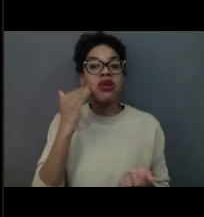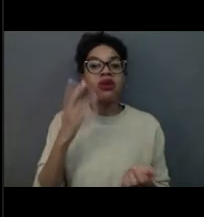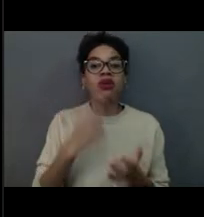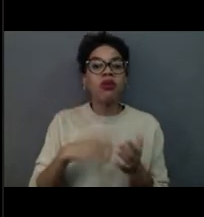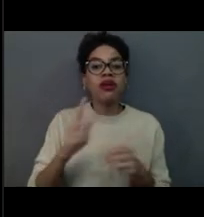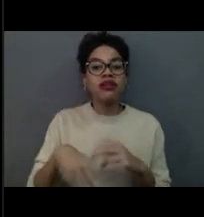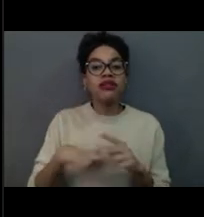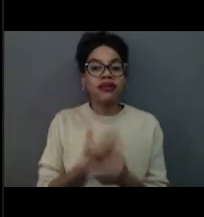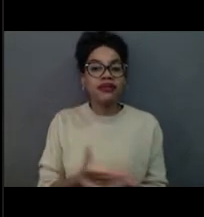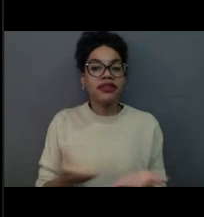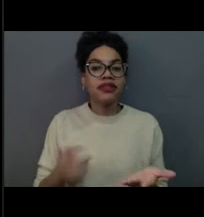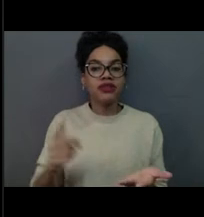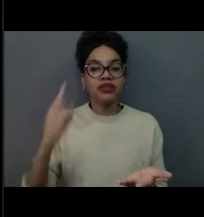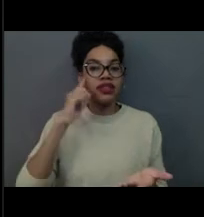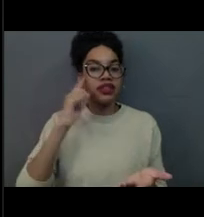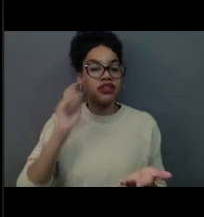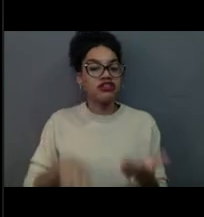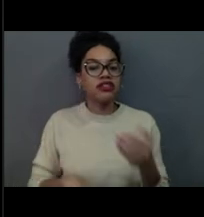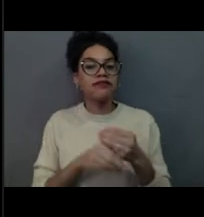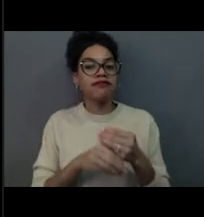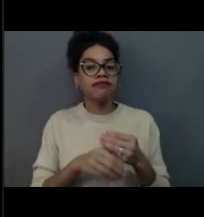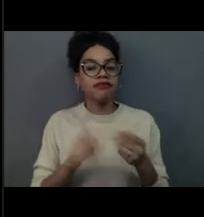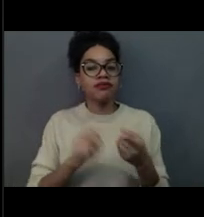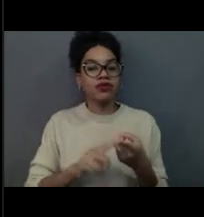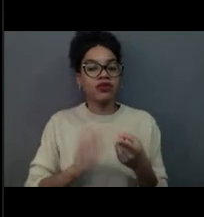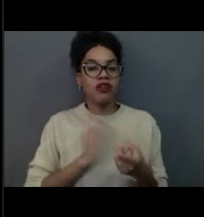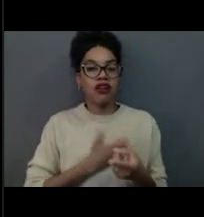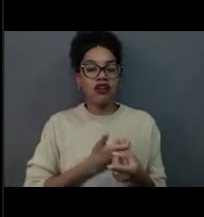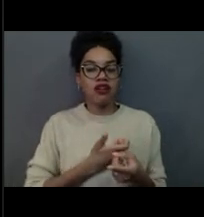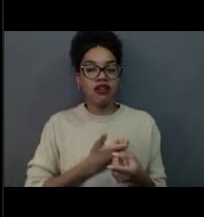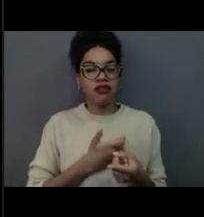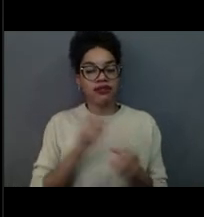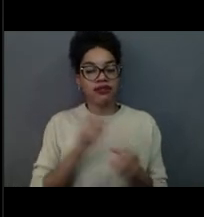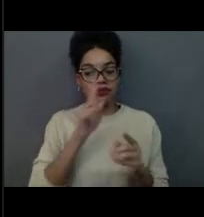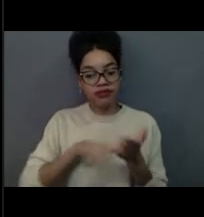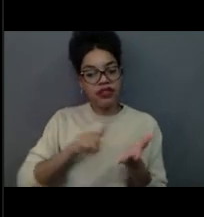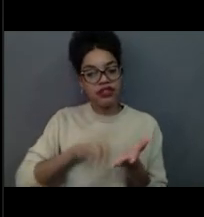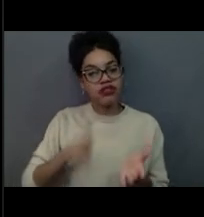that we should consider when we're evaluating the quality of seafood.